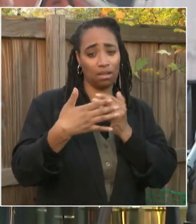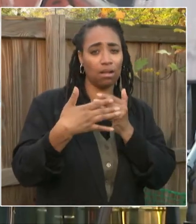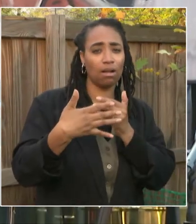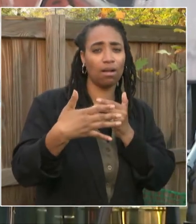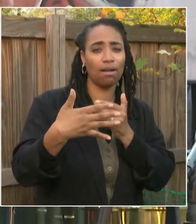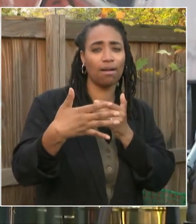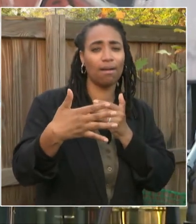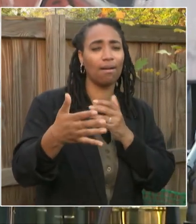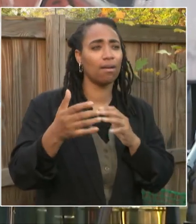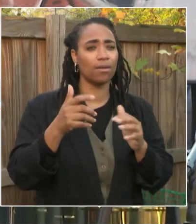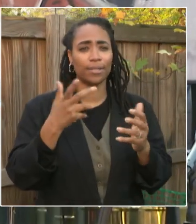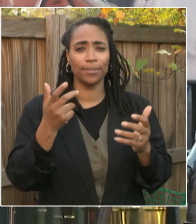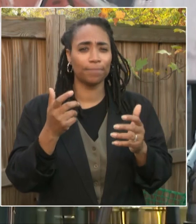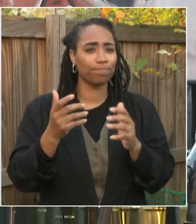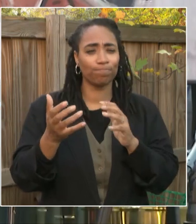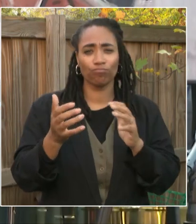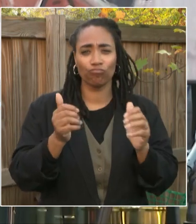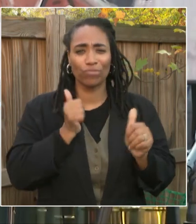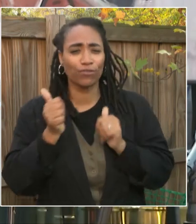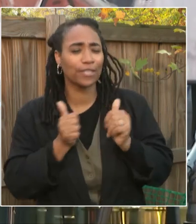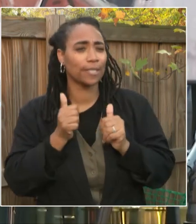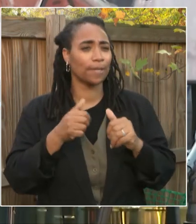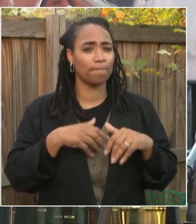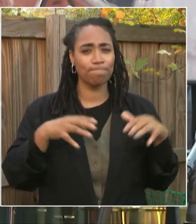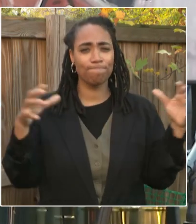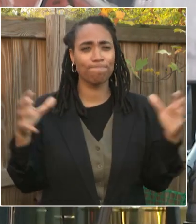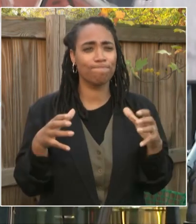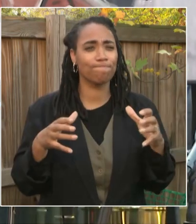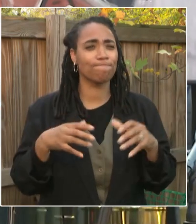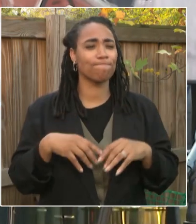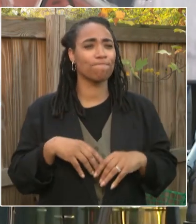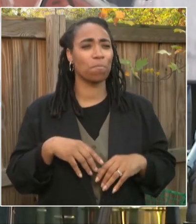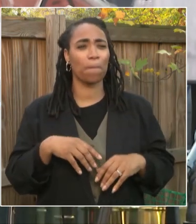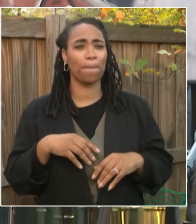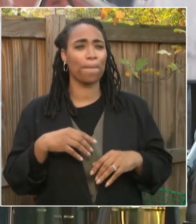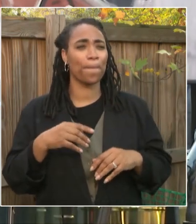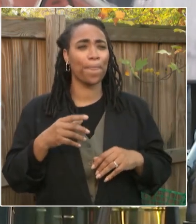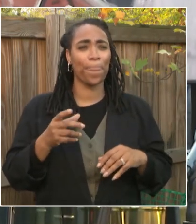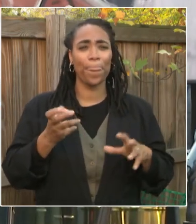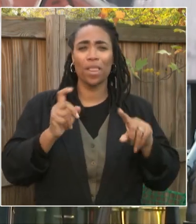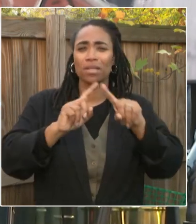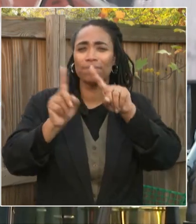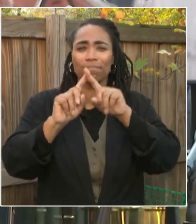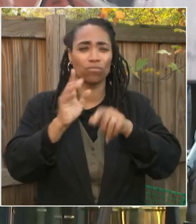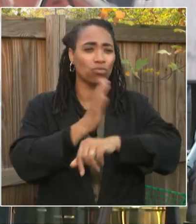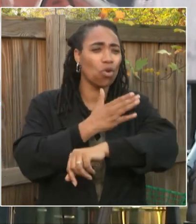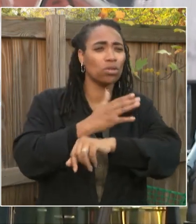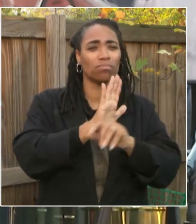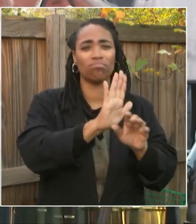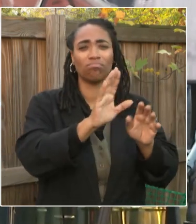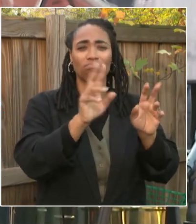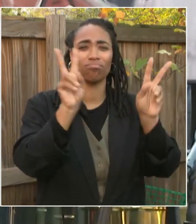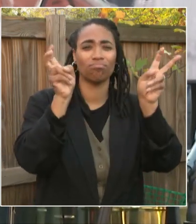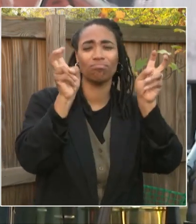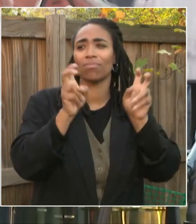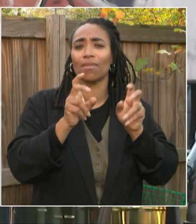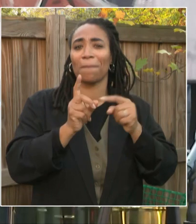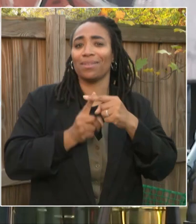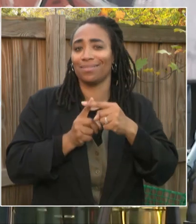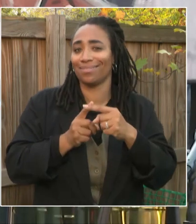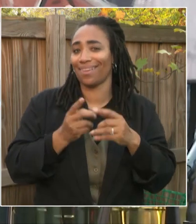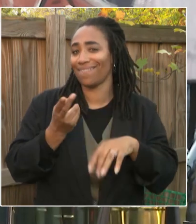Time, 95th Congress, Brute, and of course, Chuck Brown and the Soul Searchers. And then later